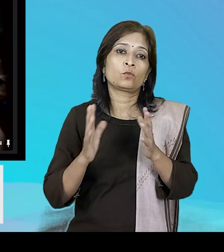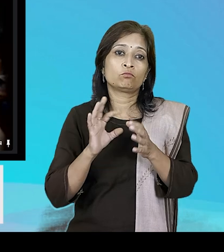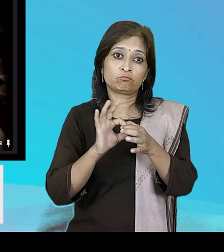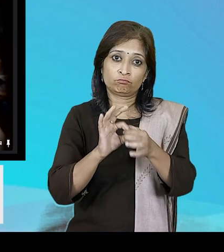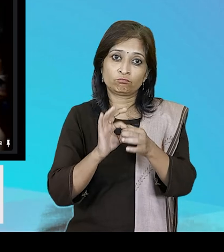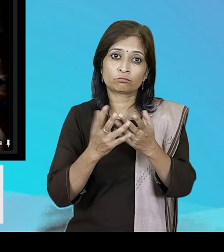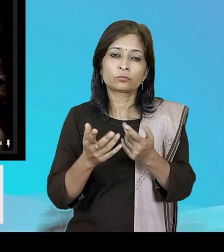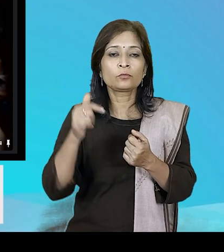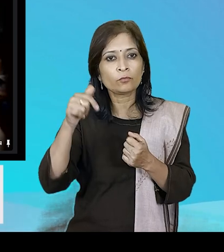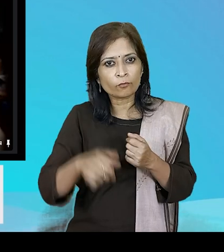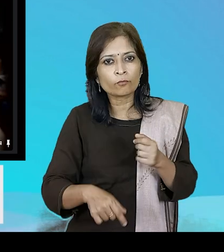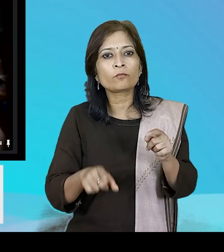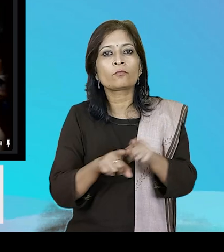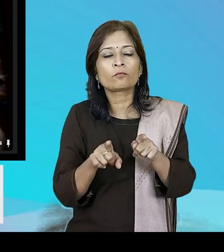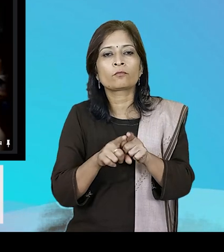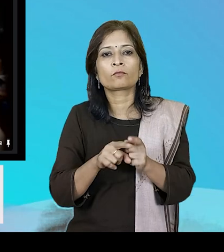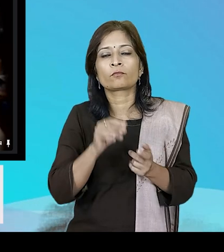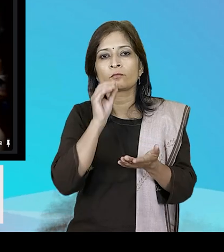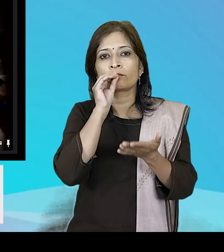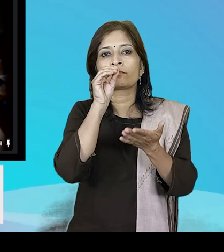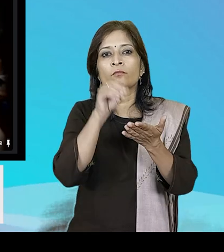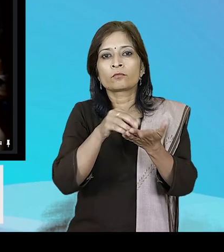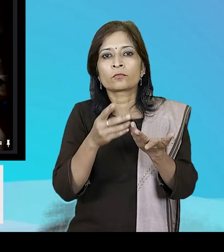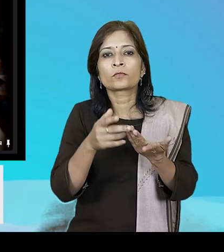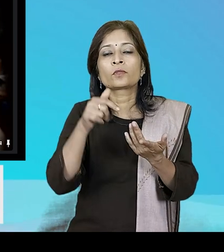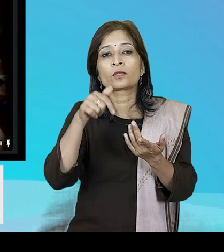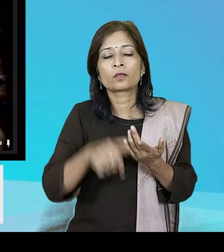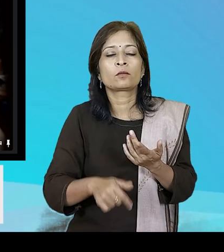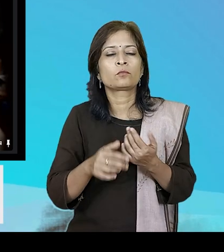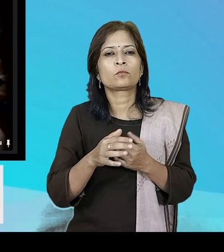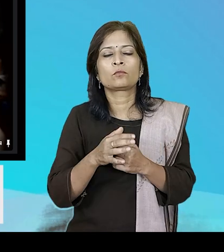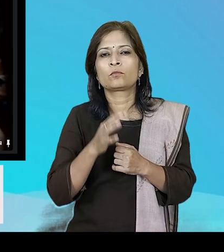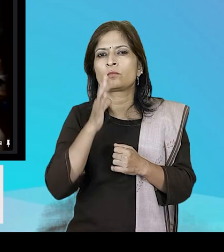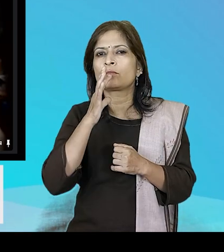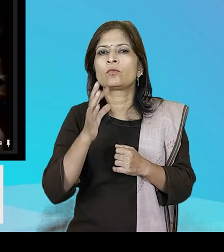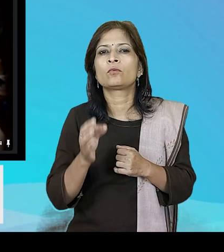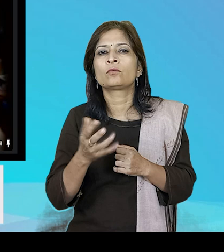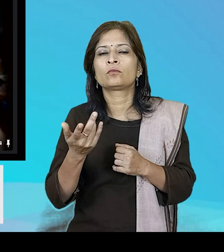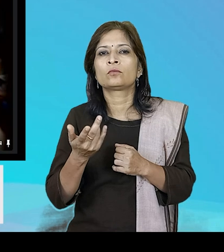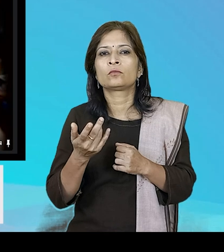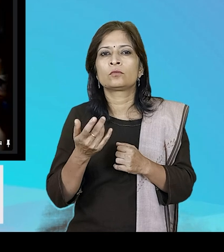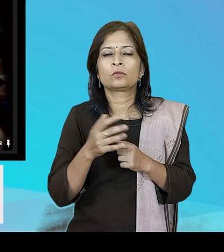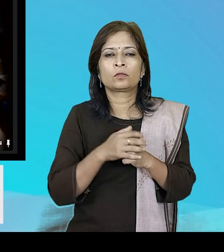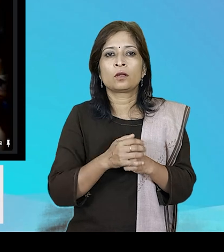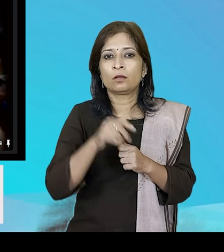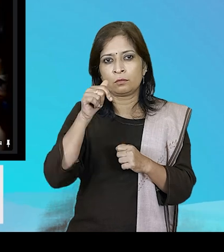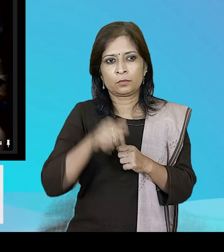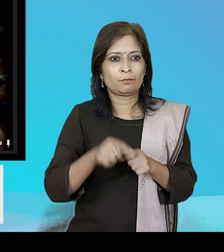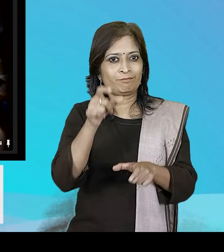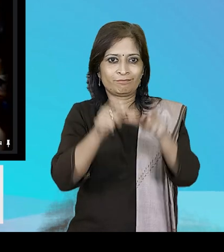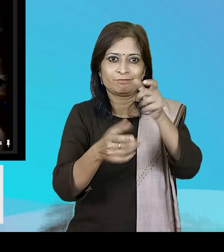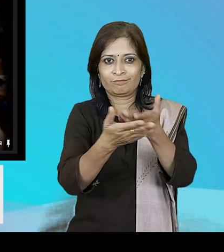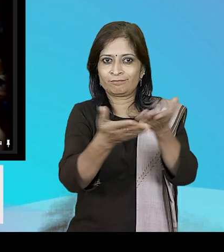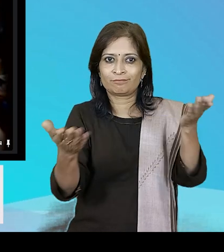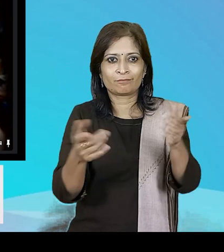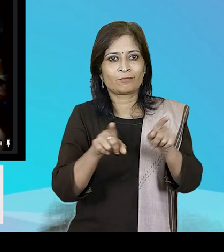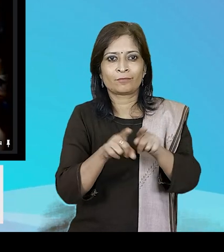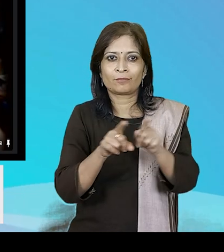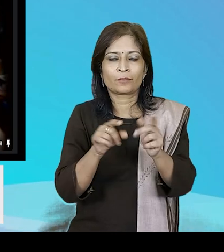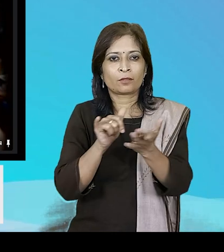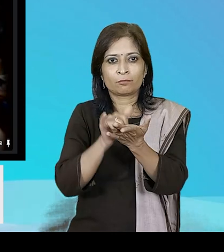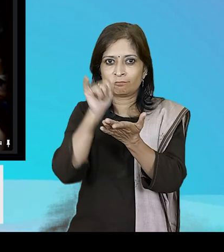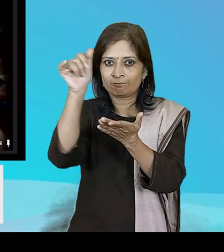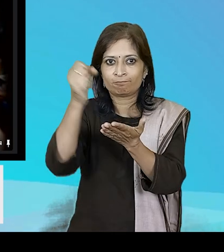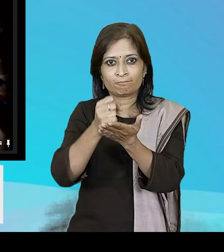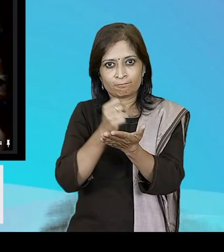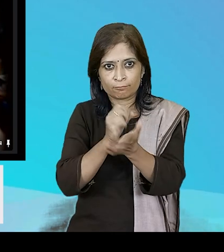very pertinent question. I would also like to stress that since we give public